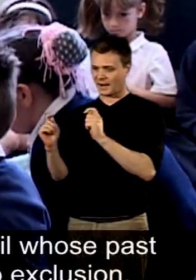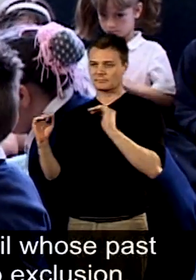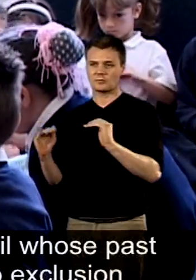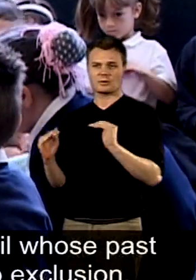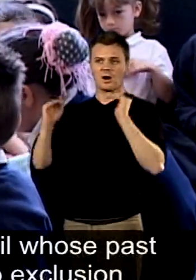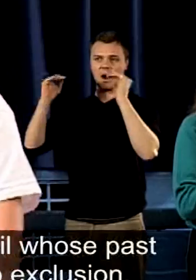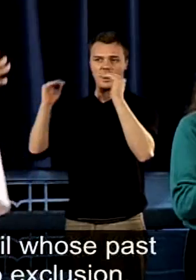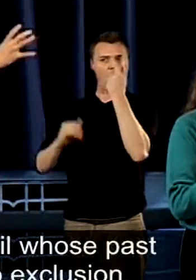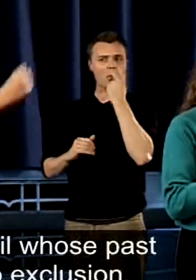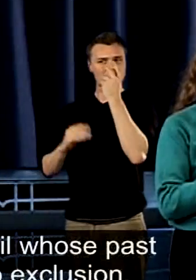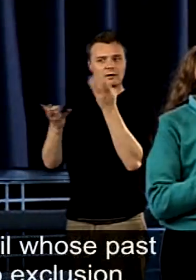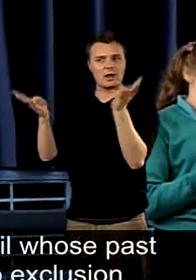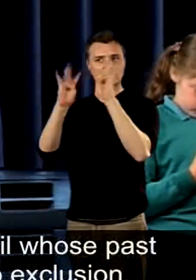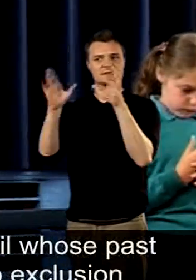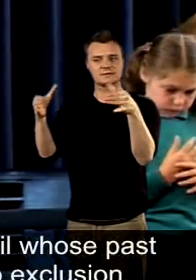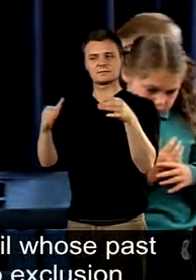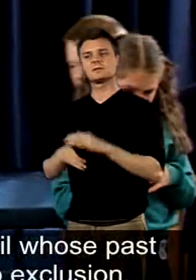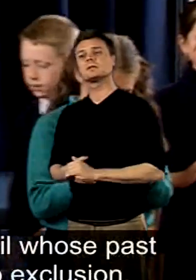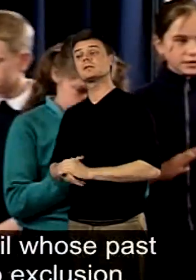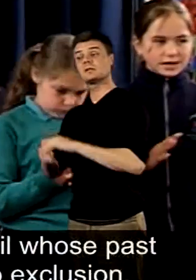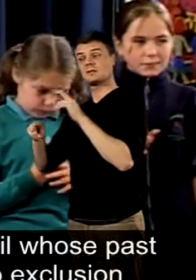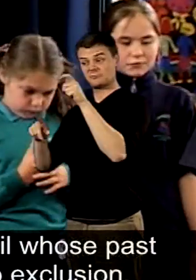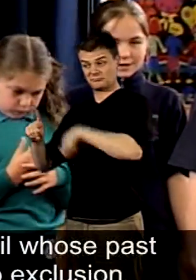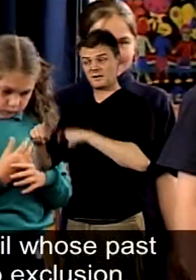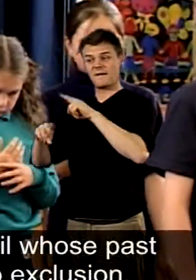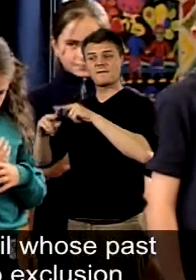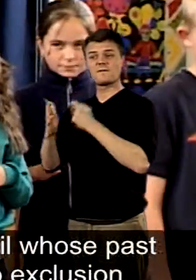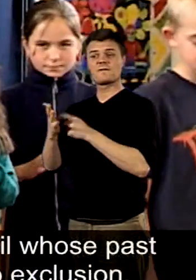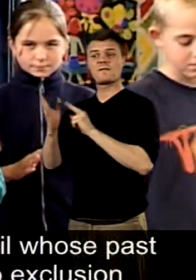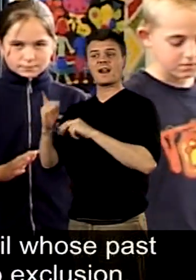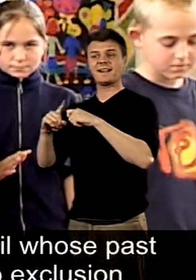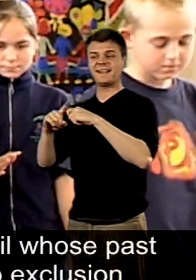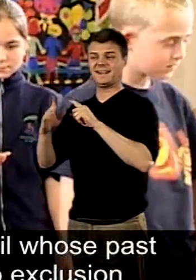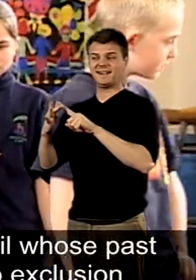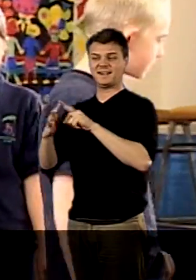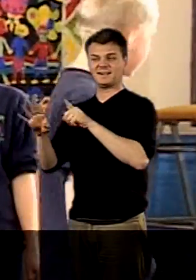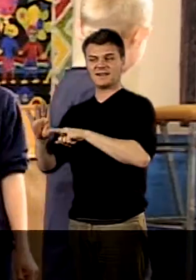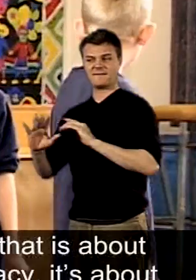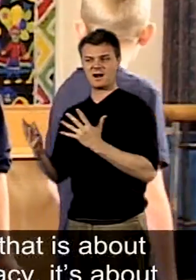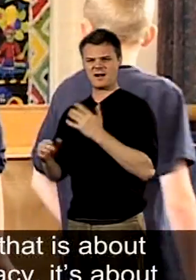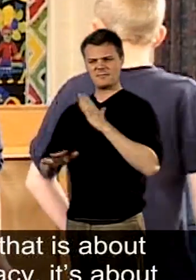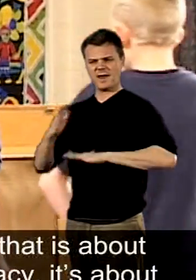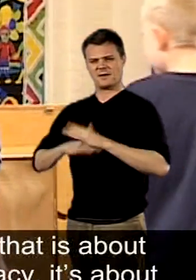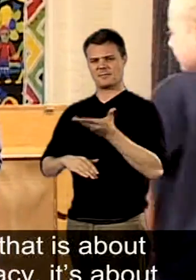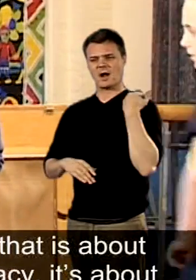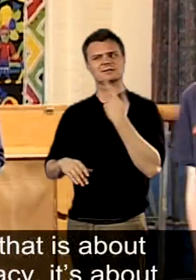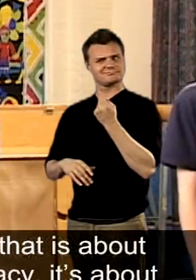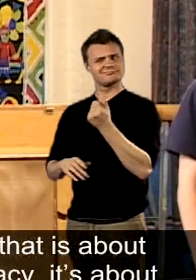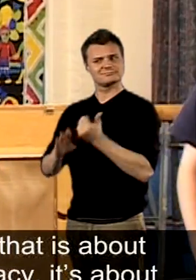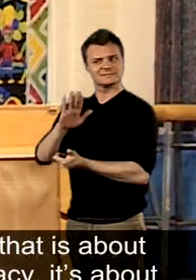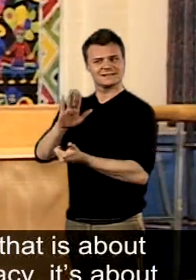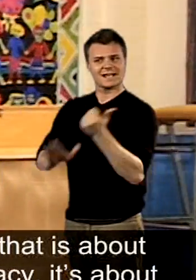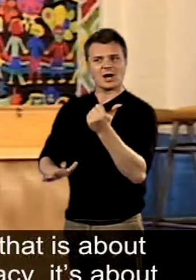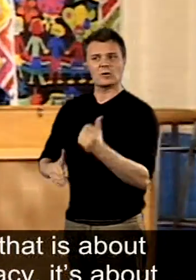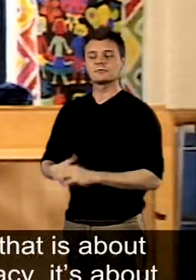school. Frankie is a year 5 pupil whose past behaviour has brought him close to exclusion. And he's a success story,